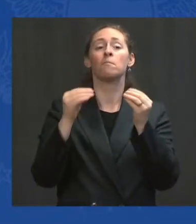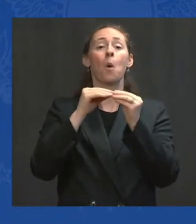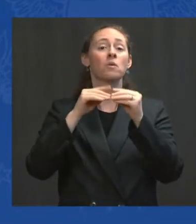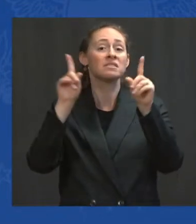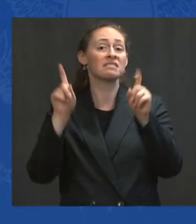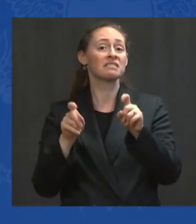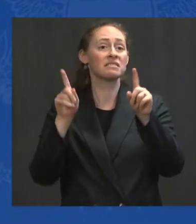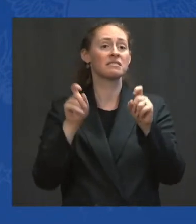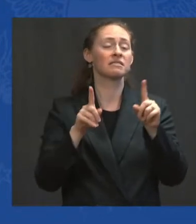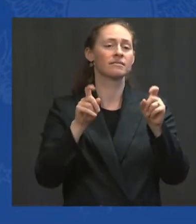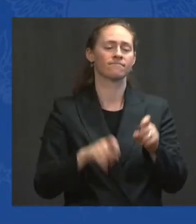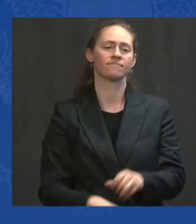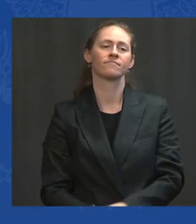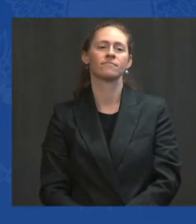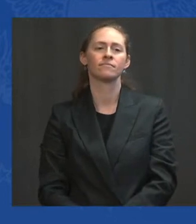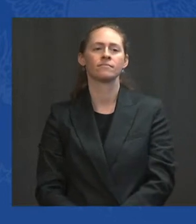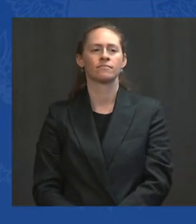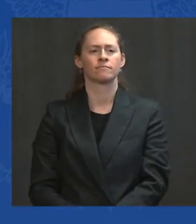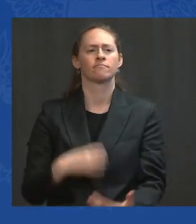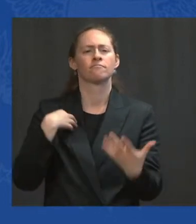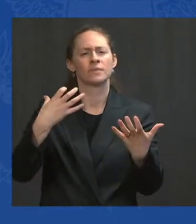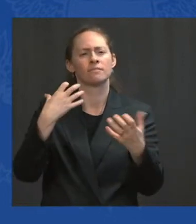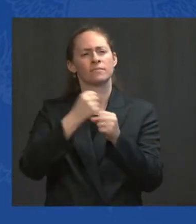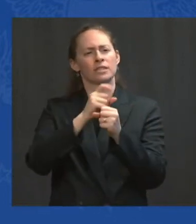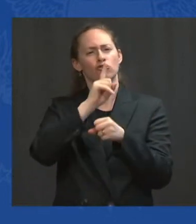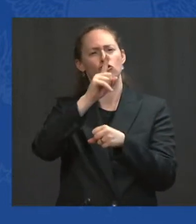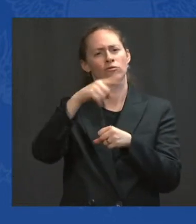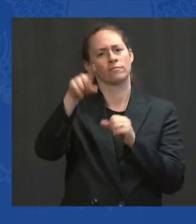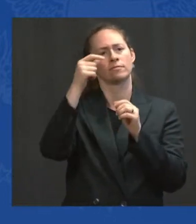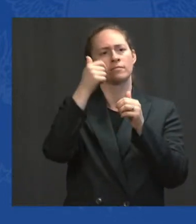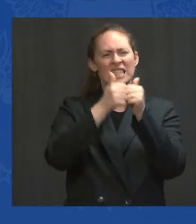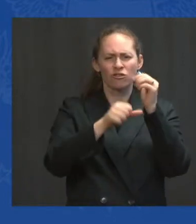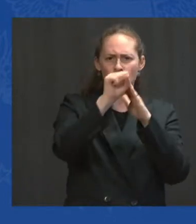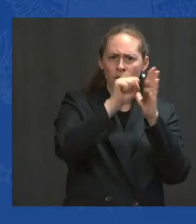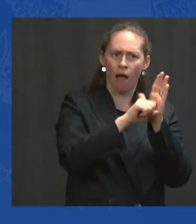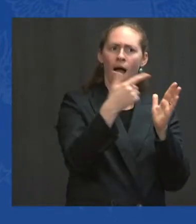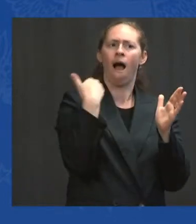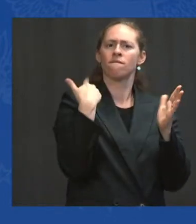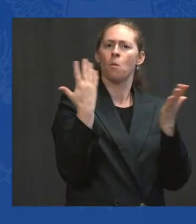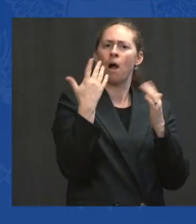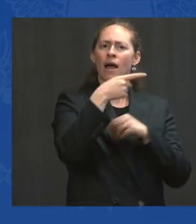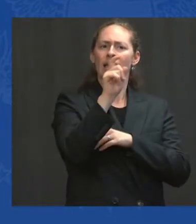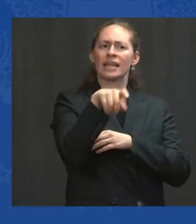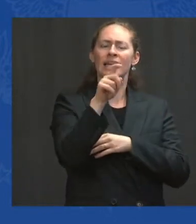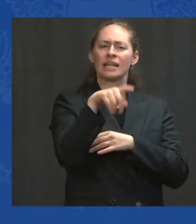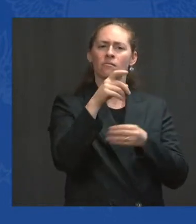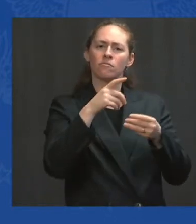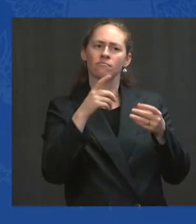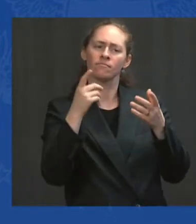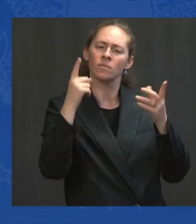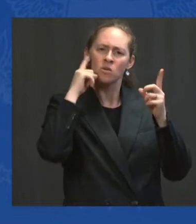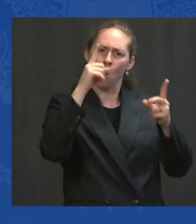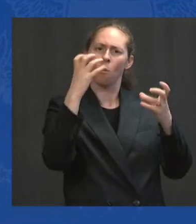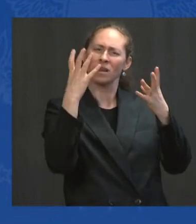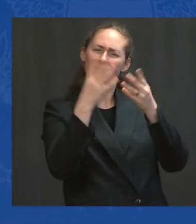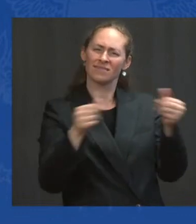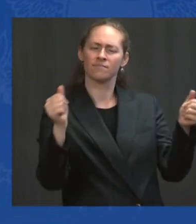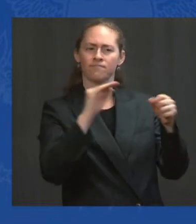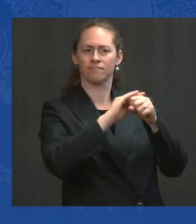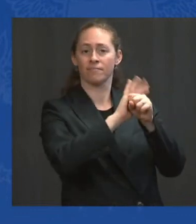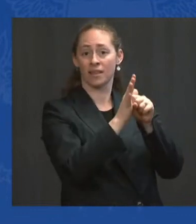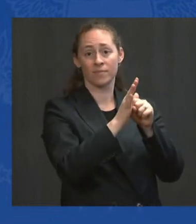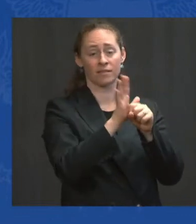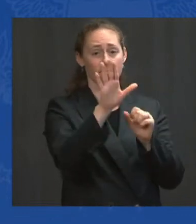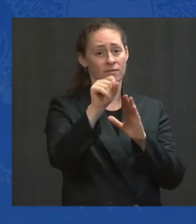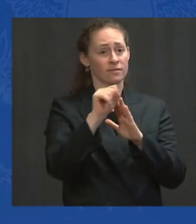to the specific federal resources and capabilities they need to fight the virus. And as always, we will continue to